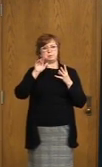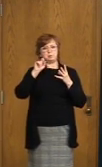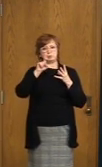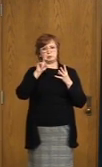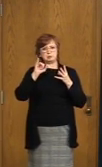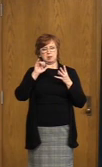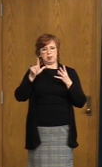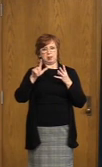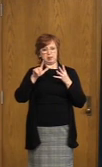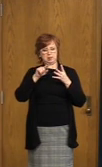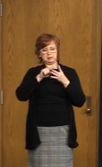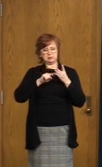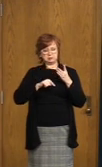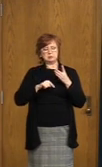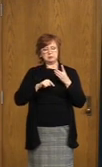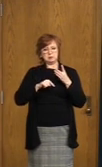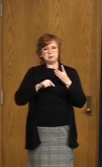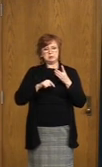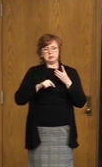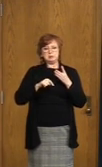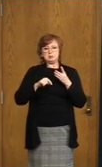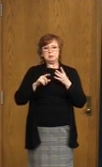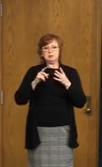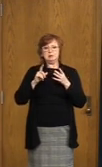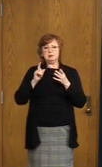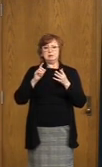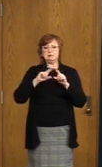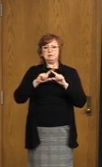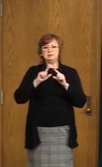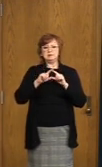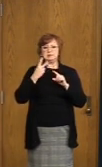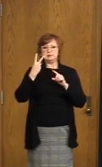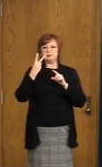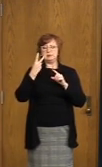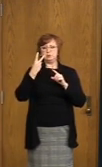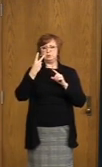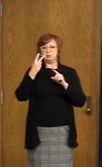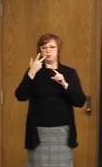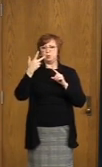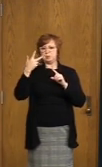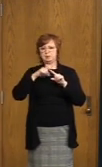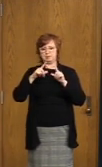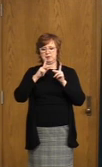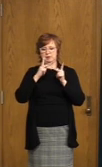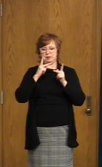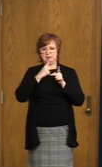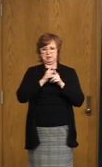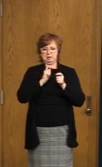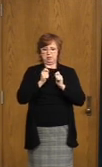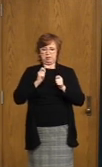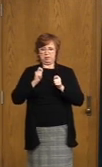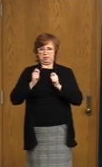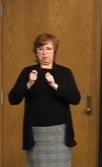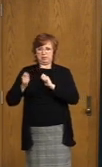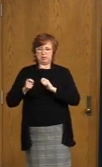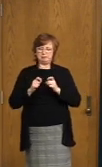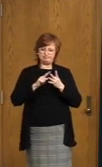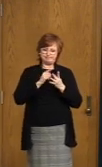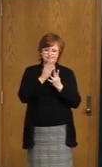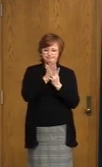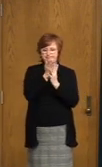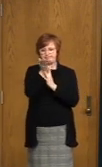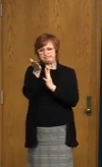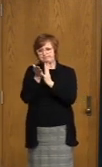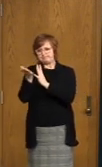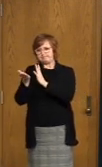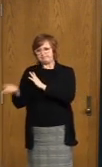tracked closely internationally and nationally, and in Saskatchewan. In Saskatchewan, sampling is done where, obviously, if you have any